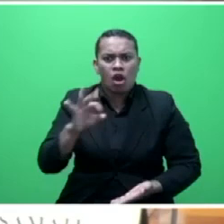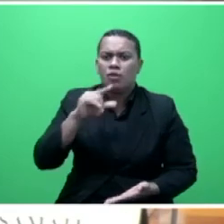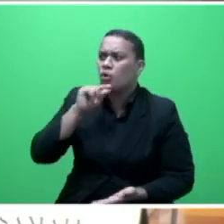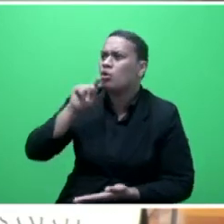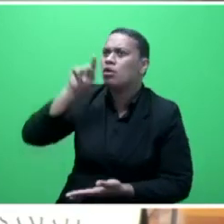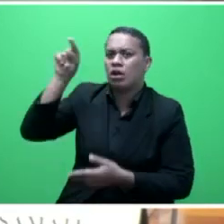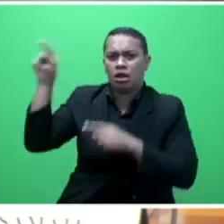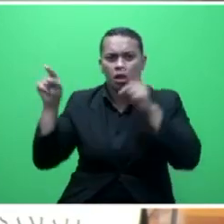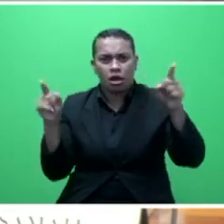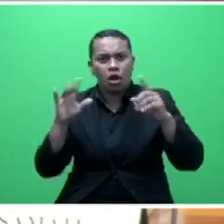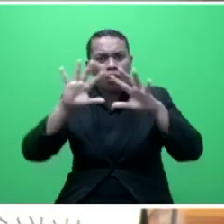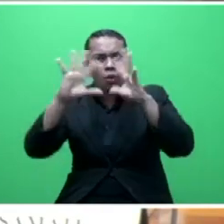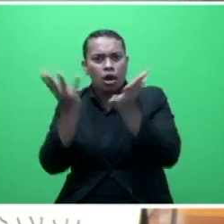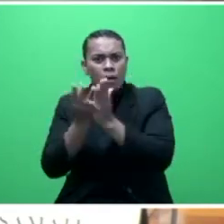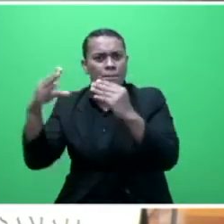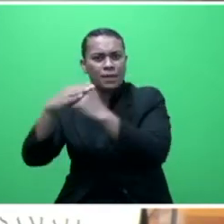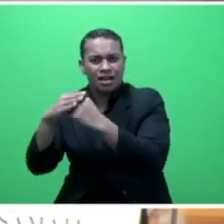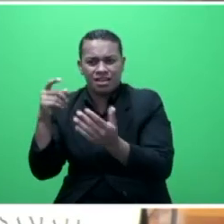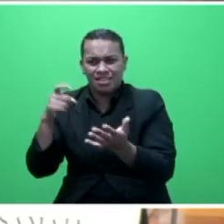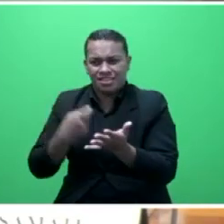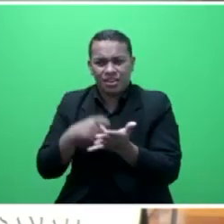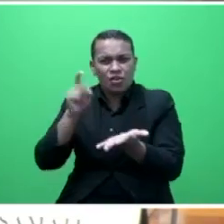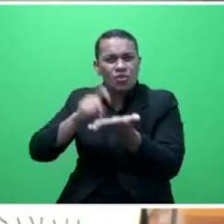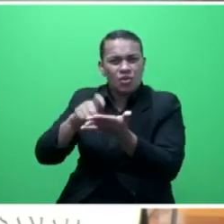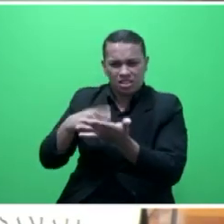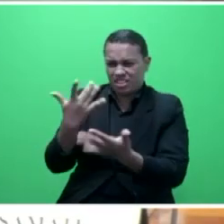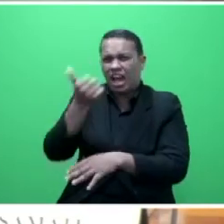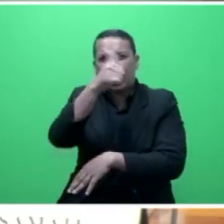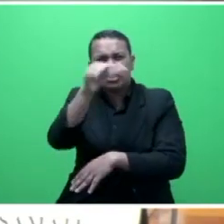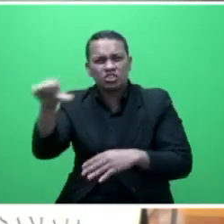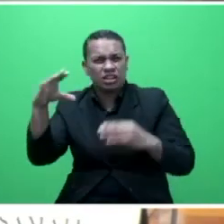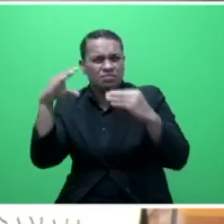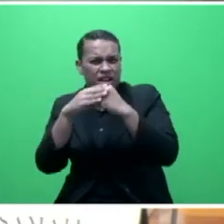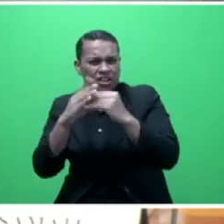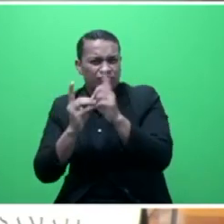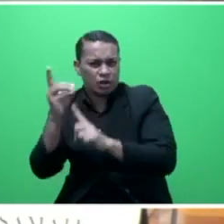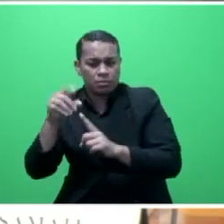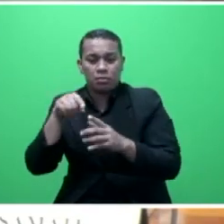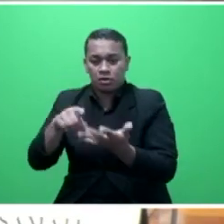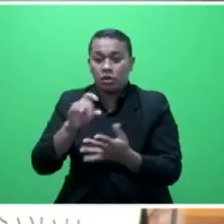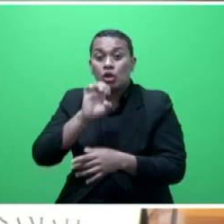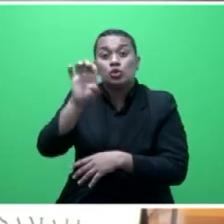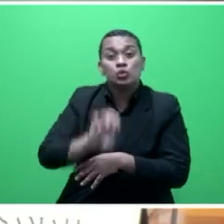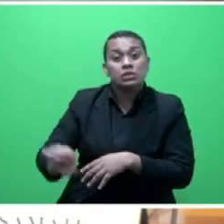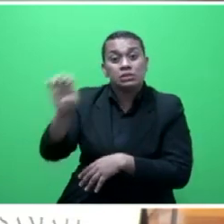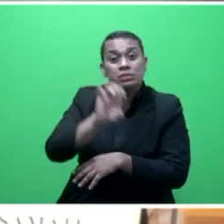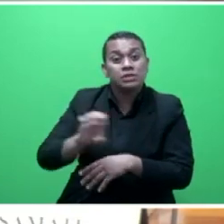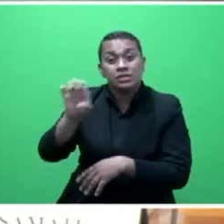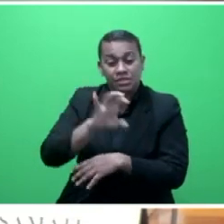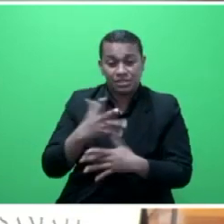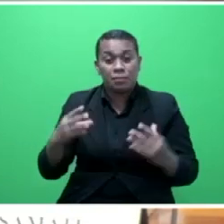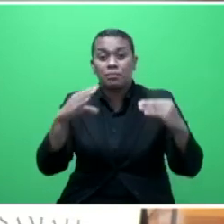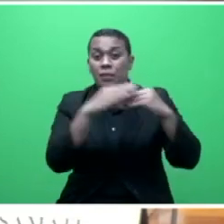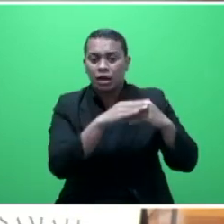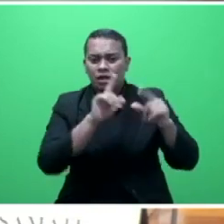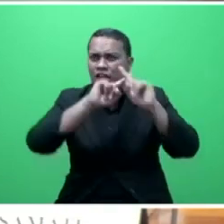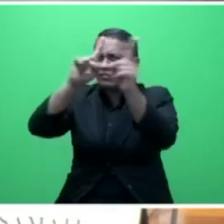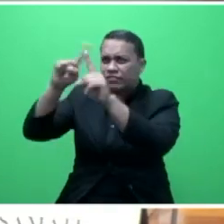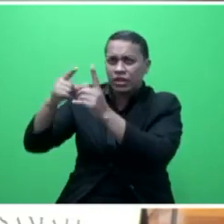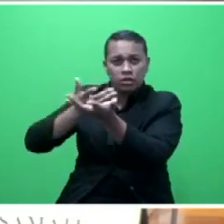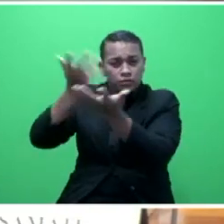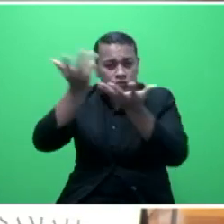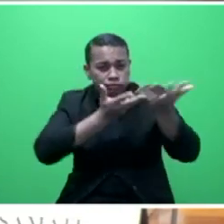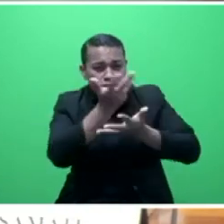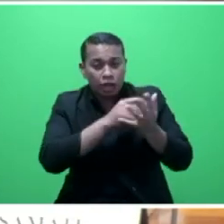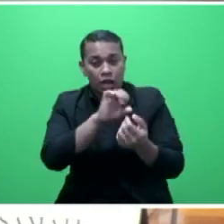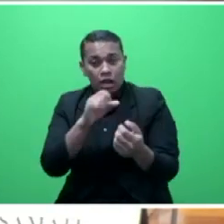Development Bank, the World Bank, the International Monetary Fund, European Infrastructure Bank, and others, along with the Asian